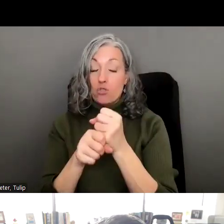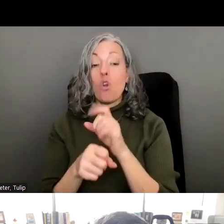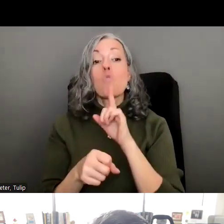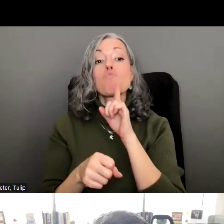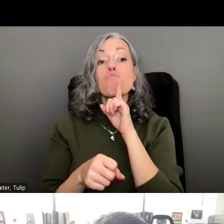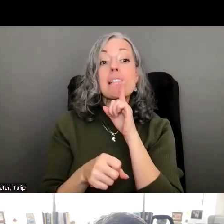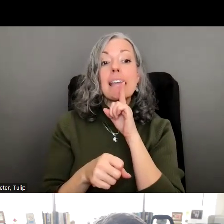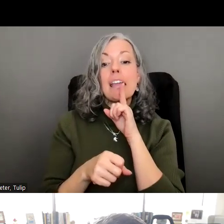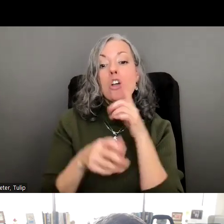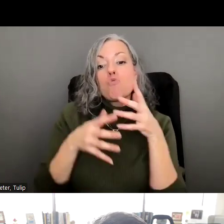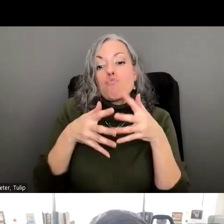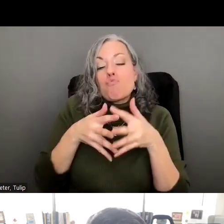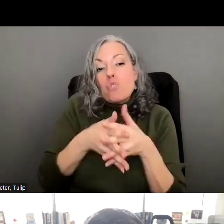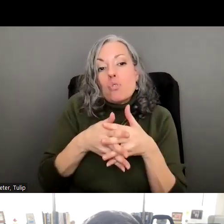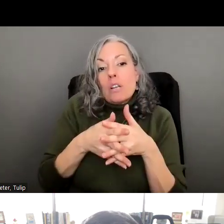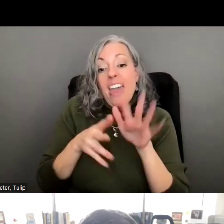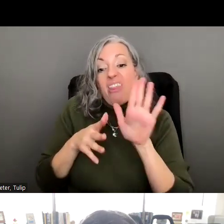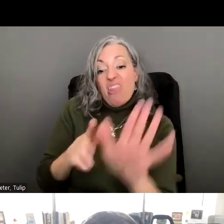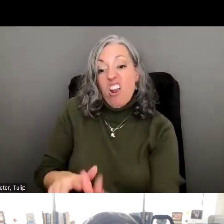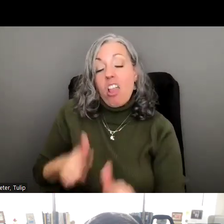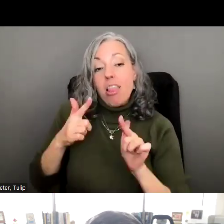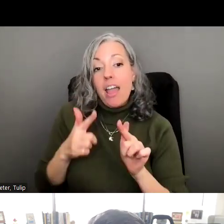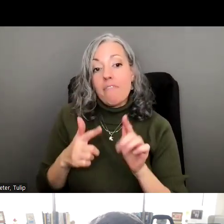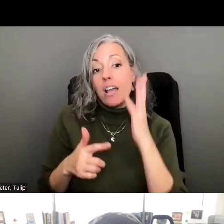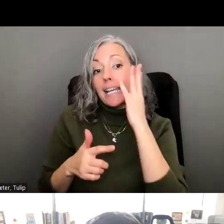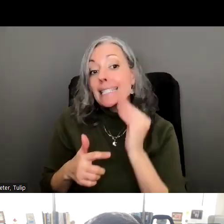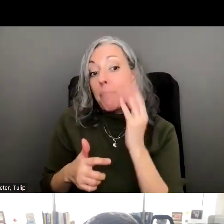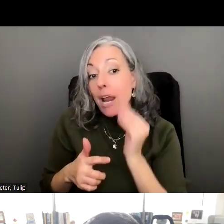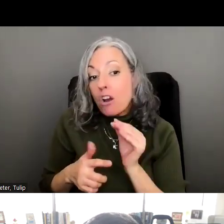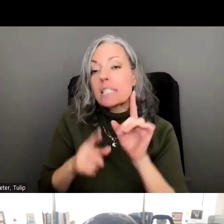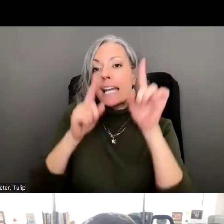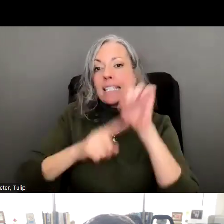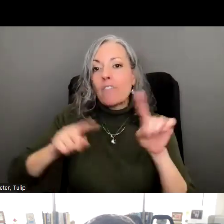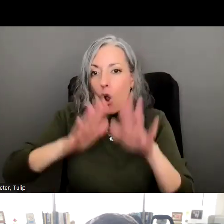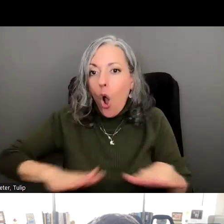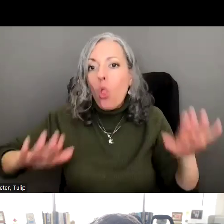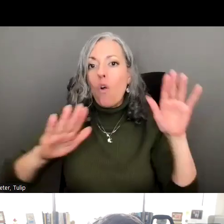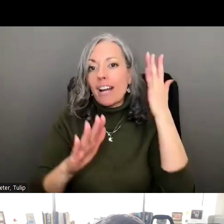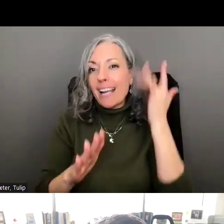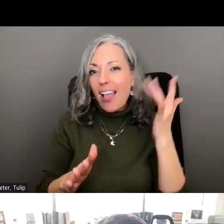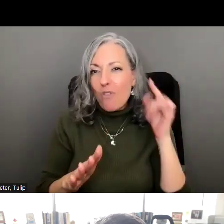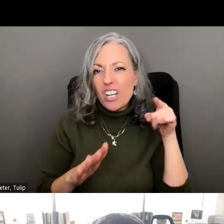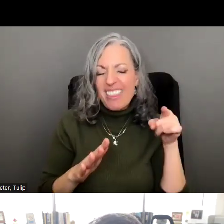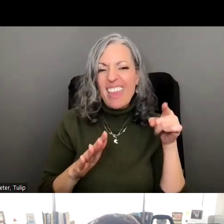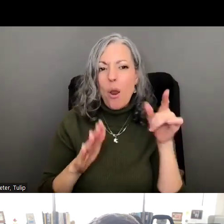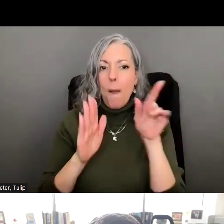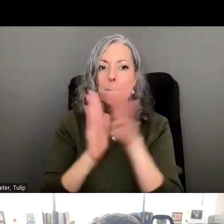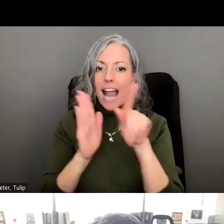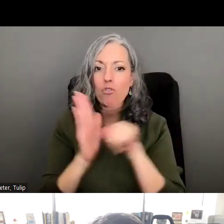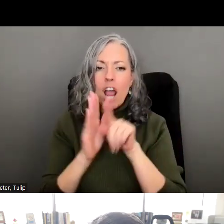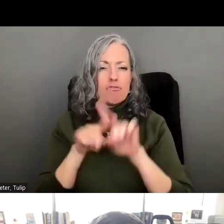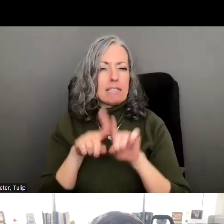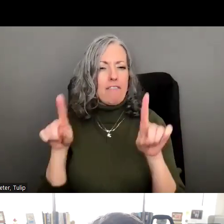in real life stories about people's experiences in different parts of the states with different background, different